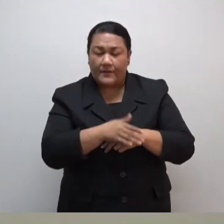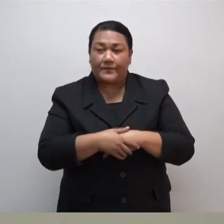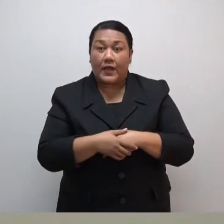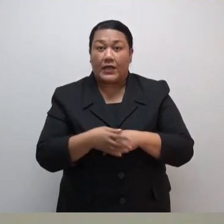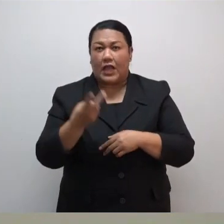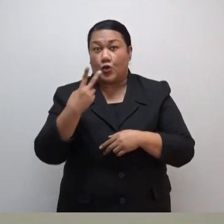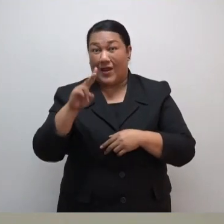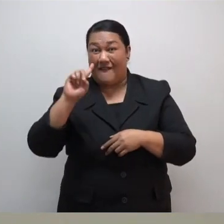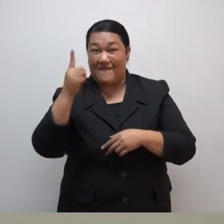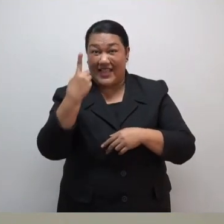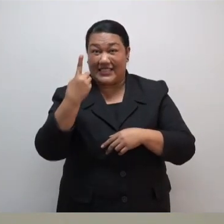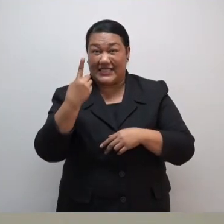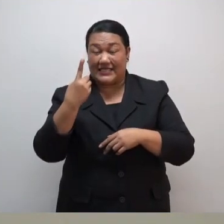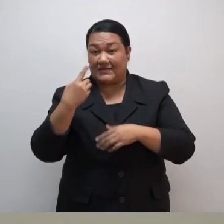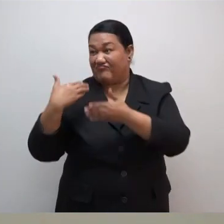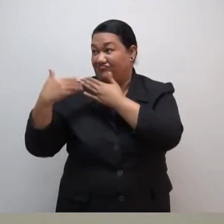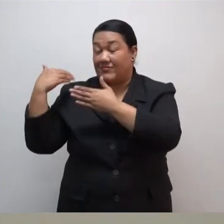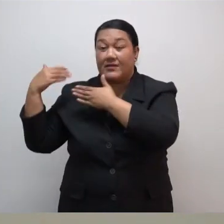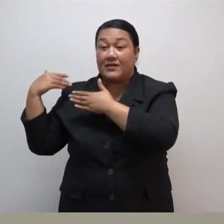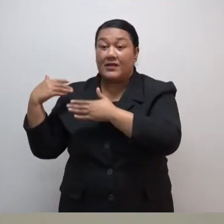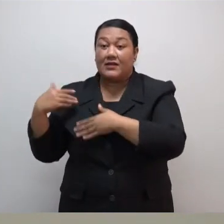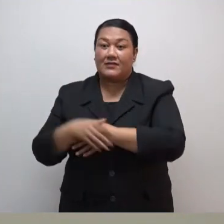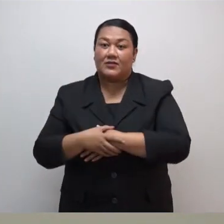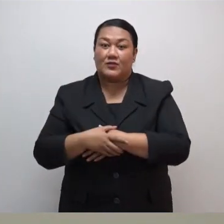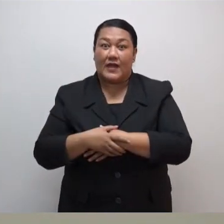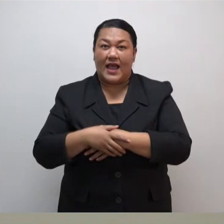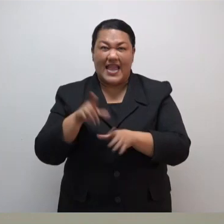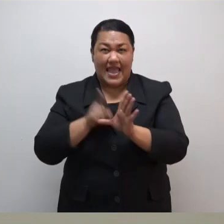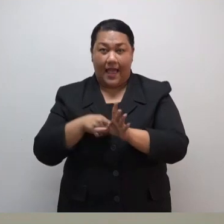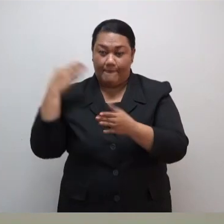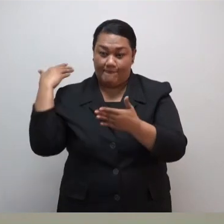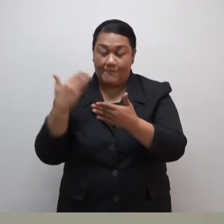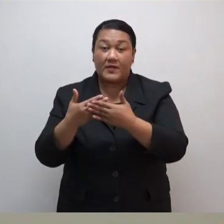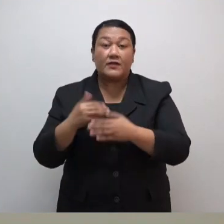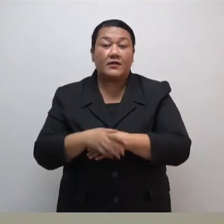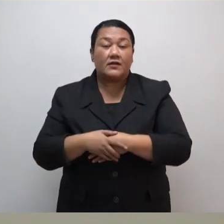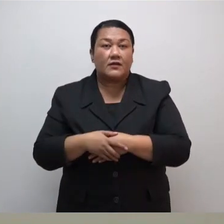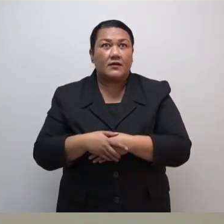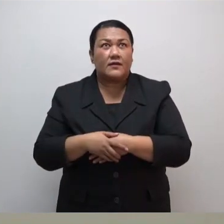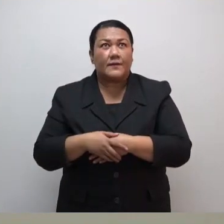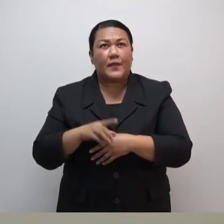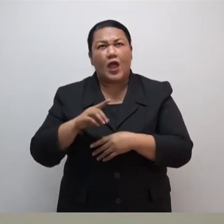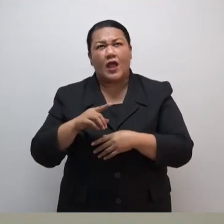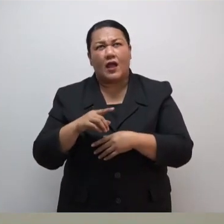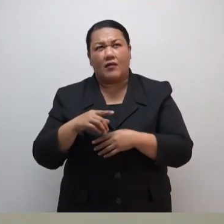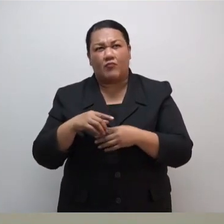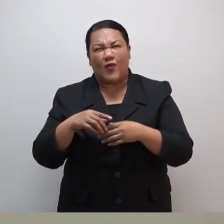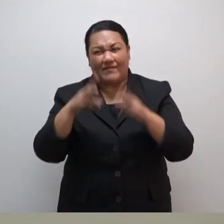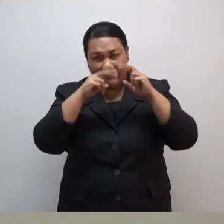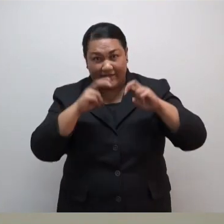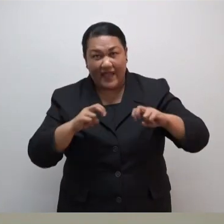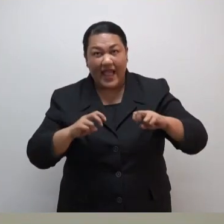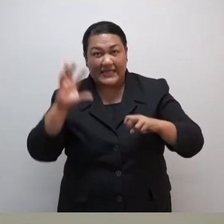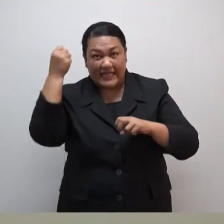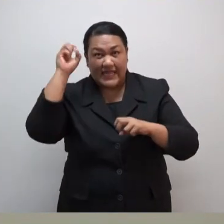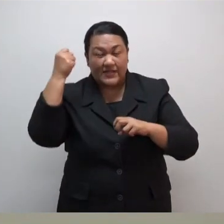century, where identity theft, as you know, can be carried out quite successfully, in an